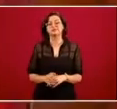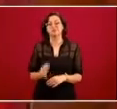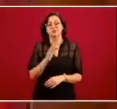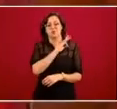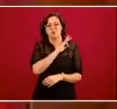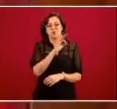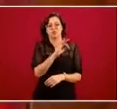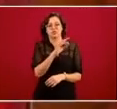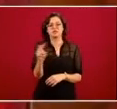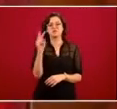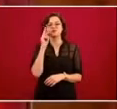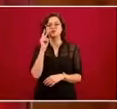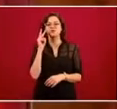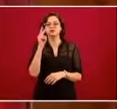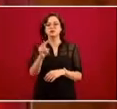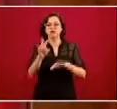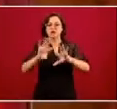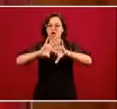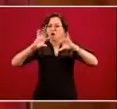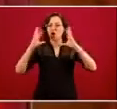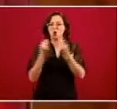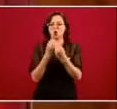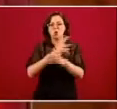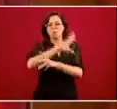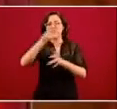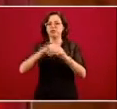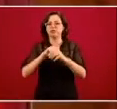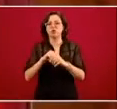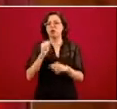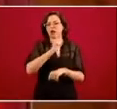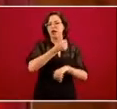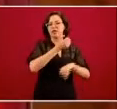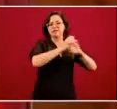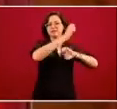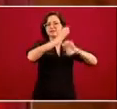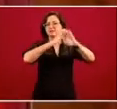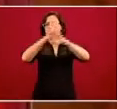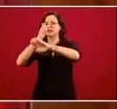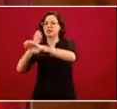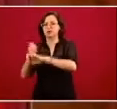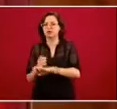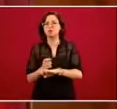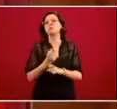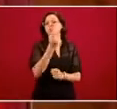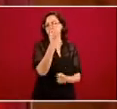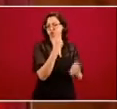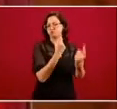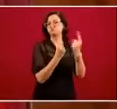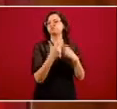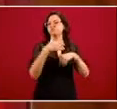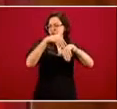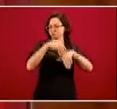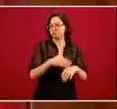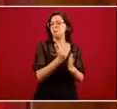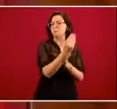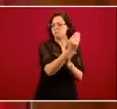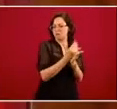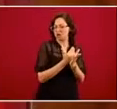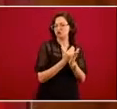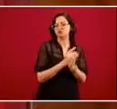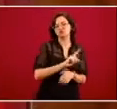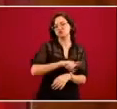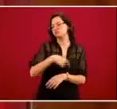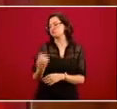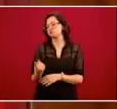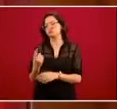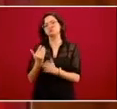non-essential economic activities, and this can give us a global vision, state vision, and a nationwide vision of